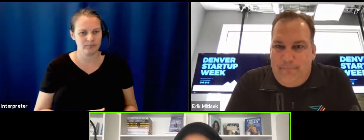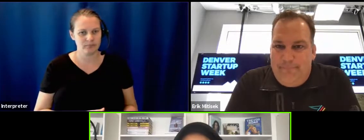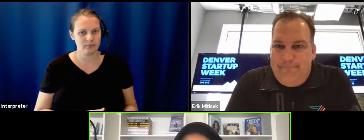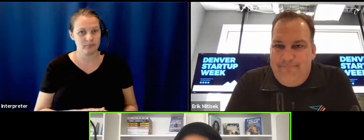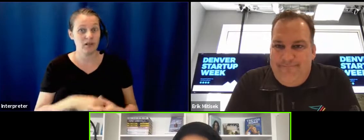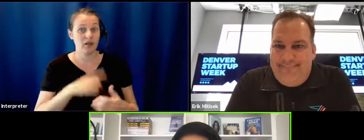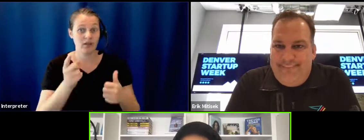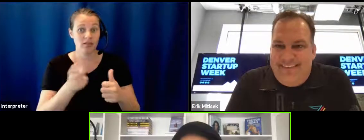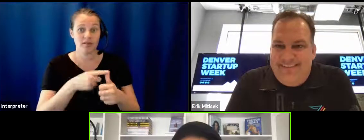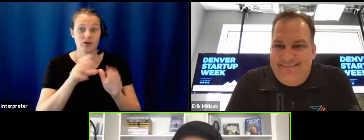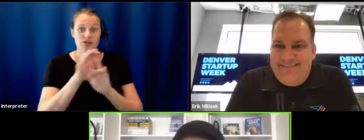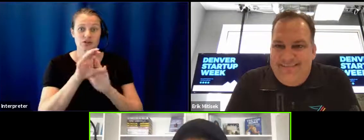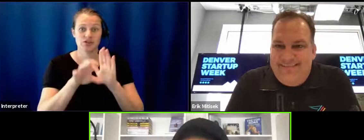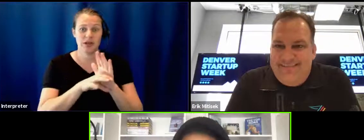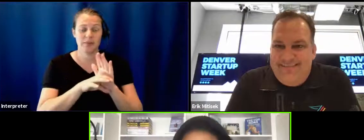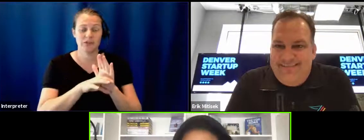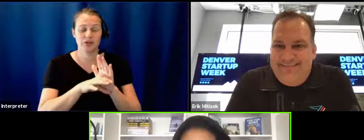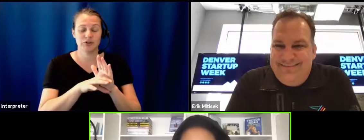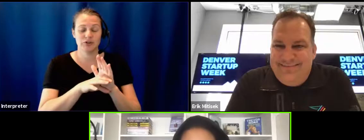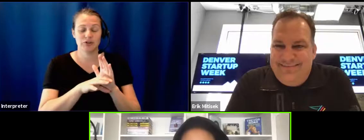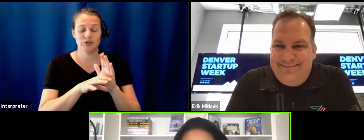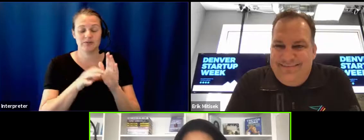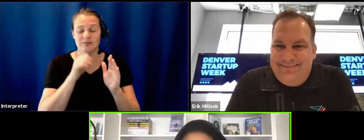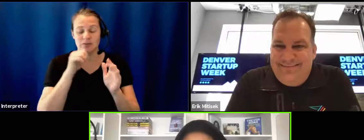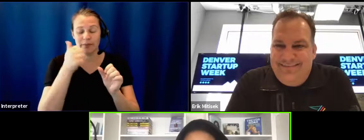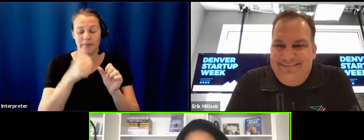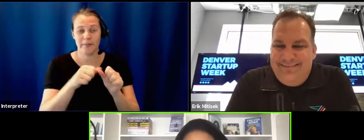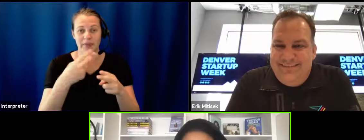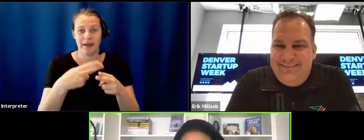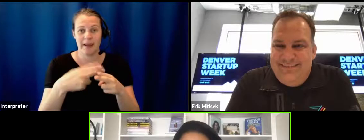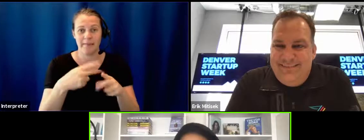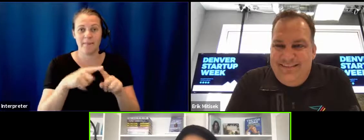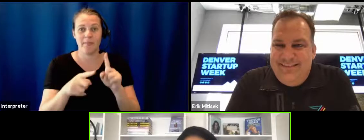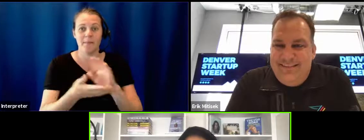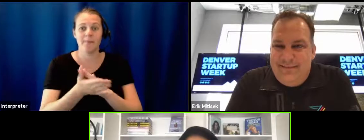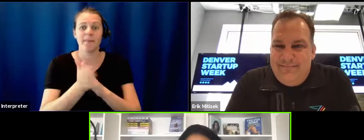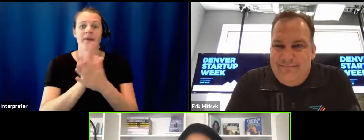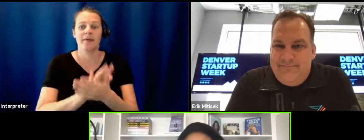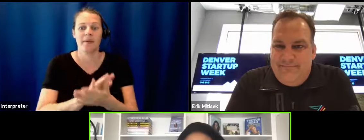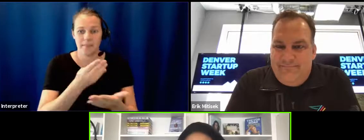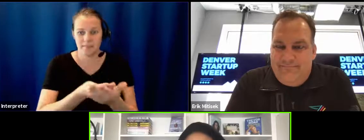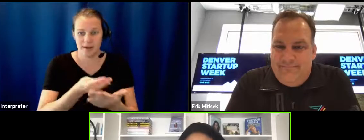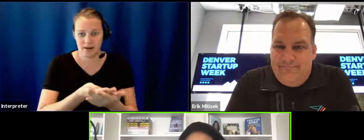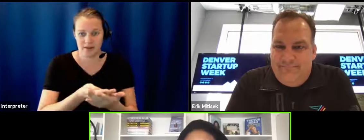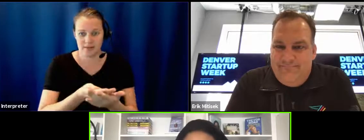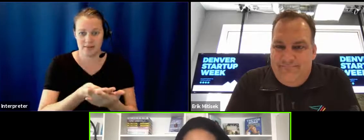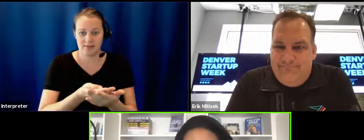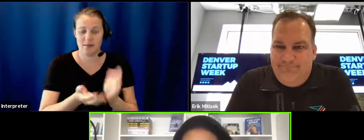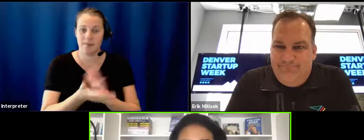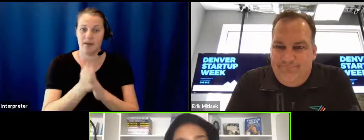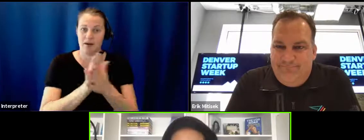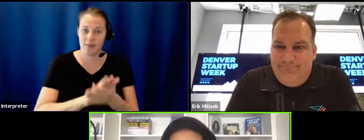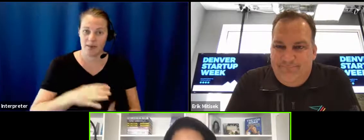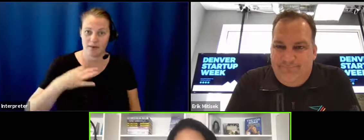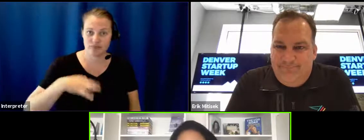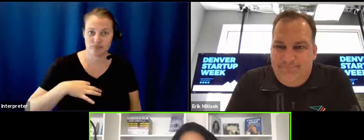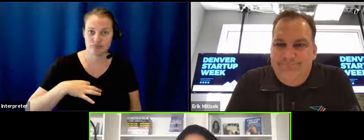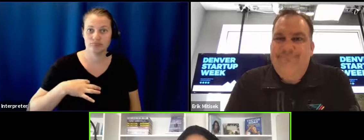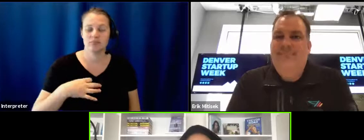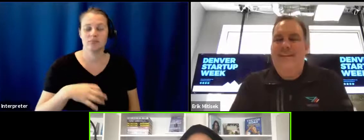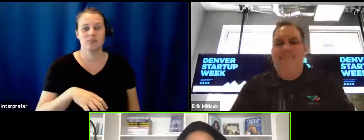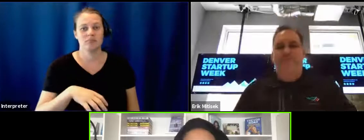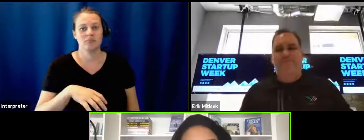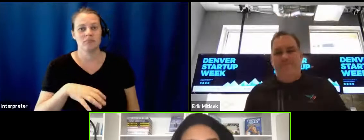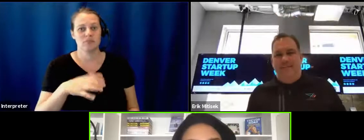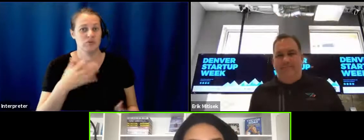called, you know, it's, I can't remember what it's called, but it's about becoming money, becoming the asset. So what did I do and what advice do I give